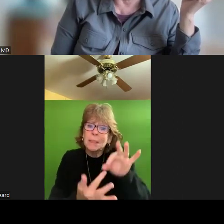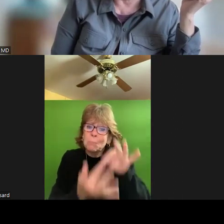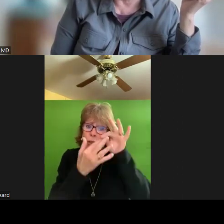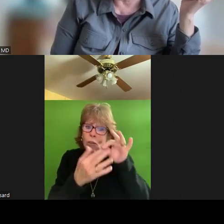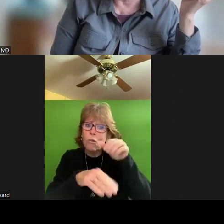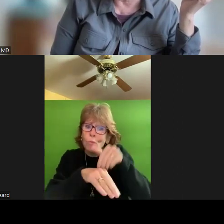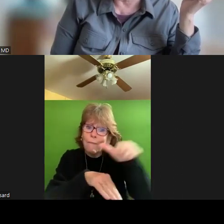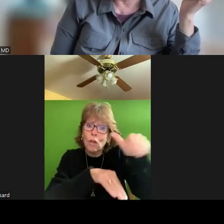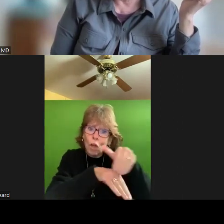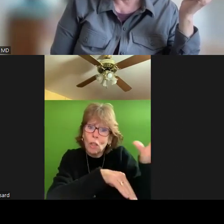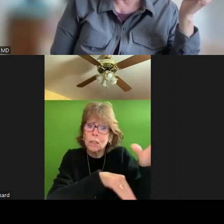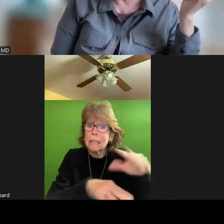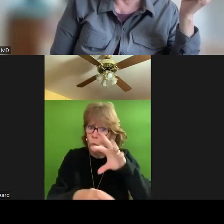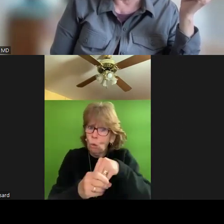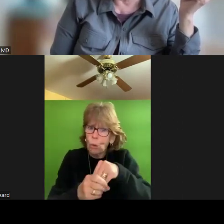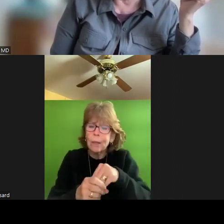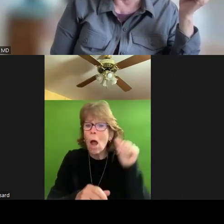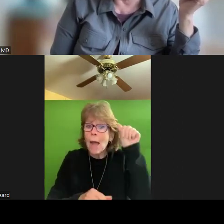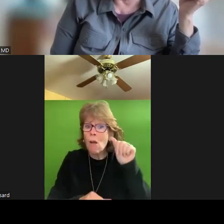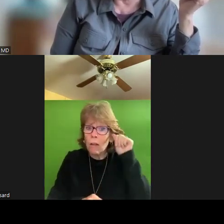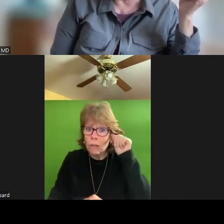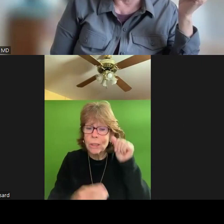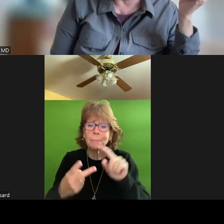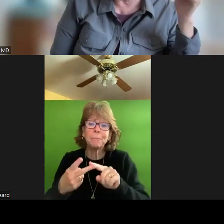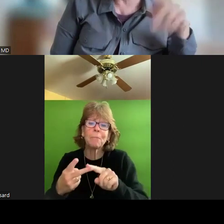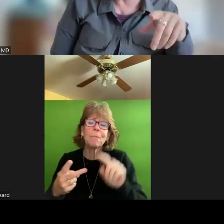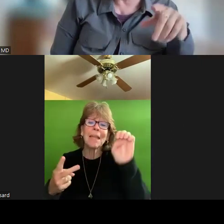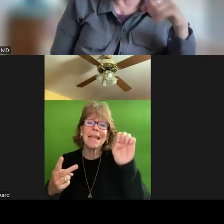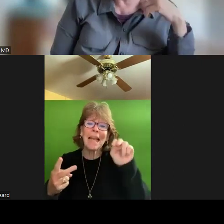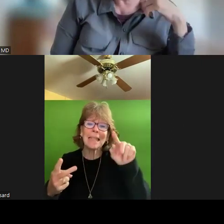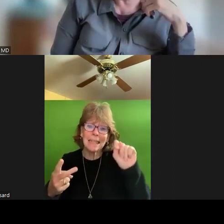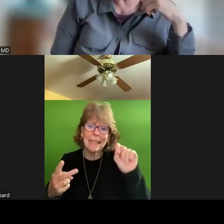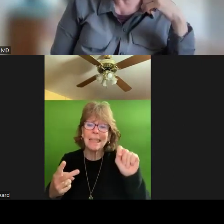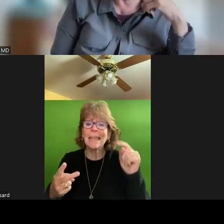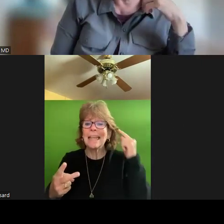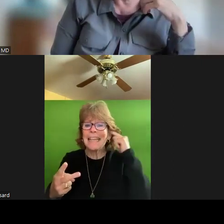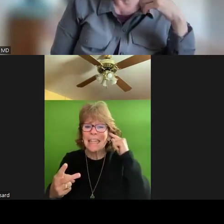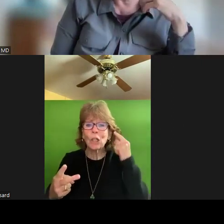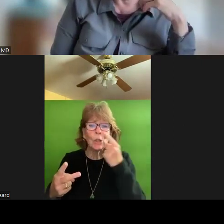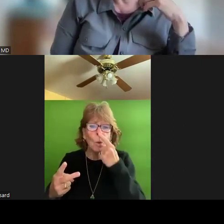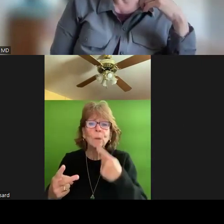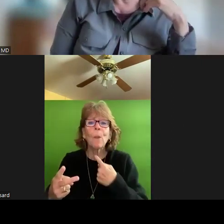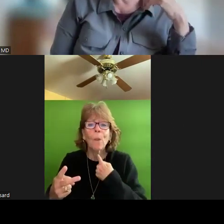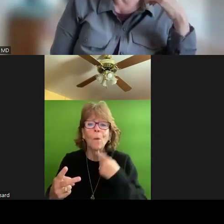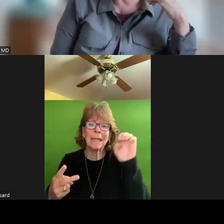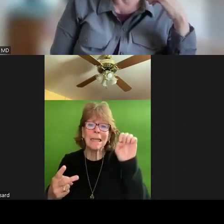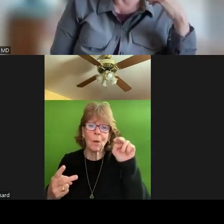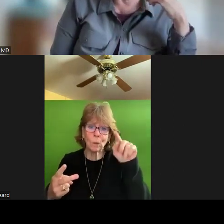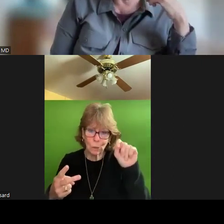include audiology, ENT, which is otolaryngology, it says on the slide, that's the ENT,